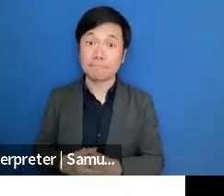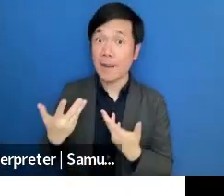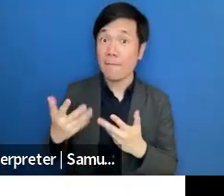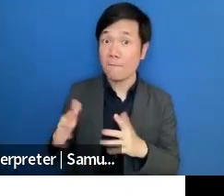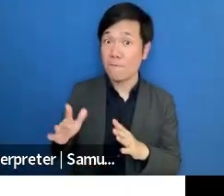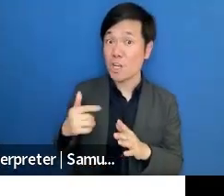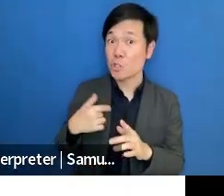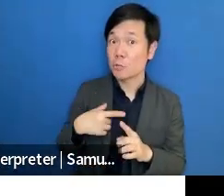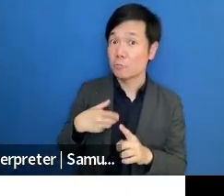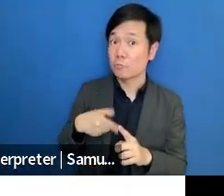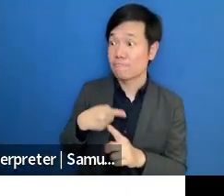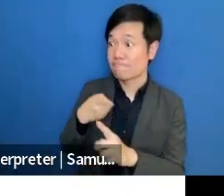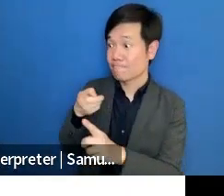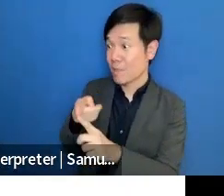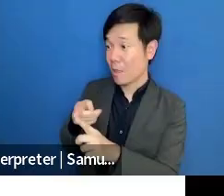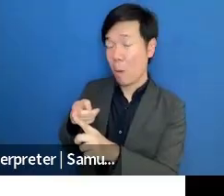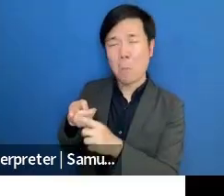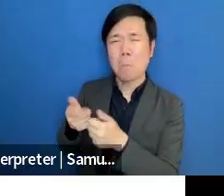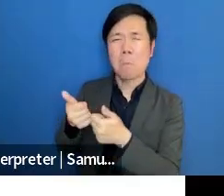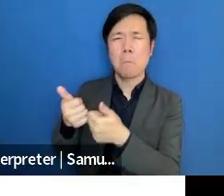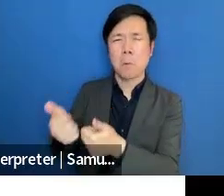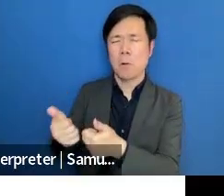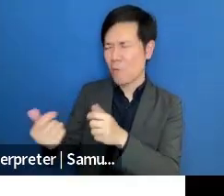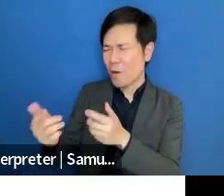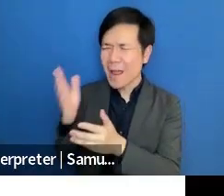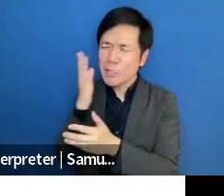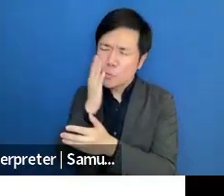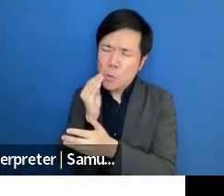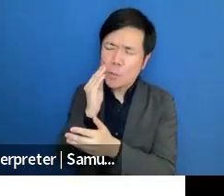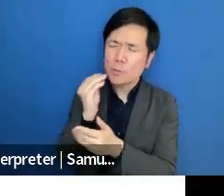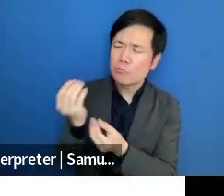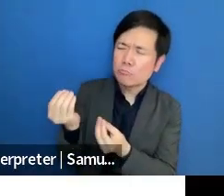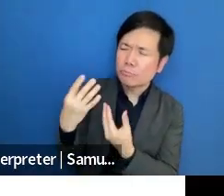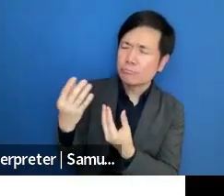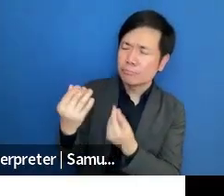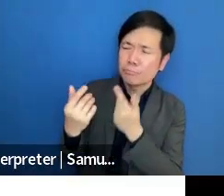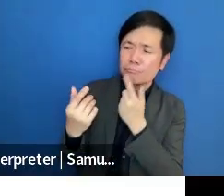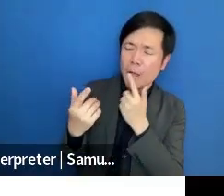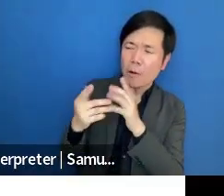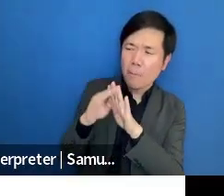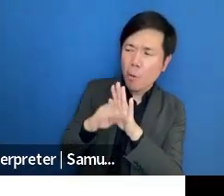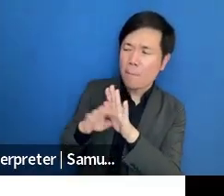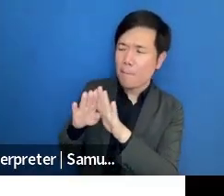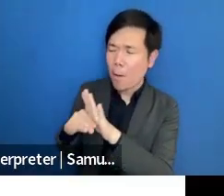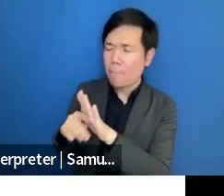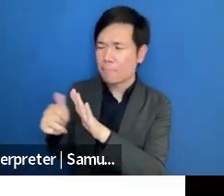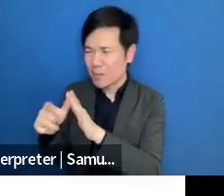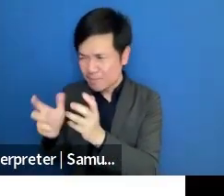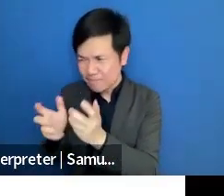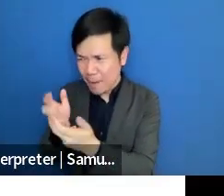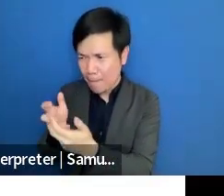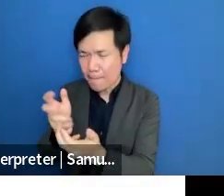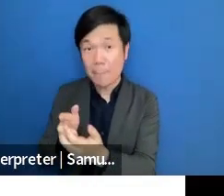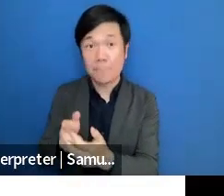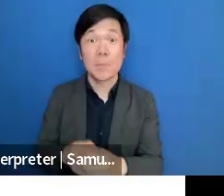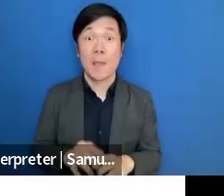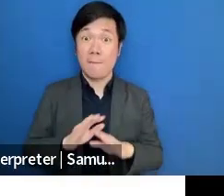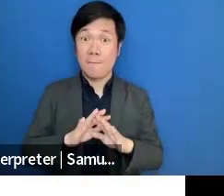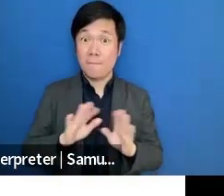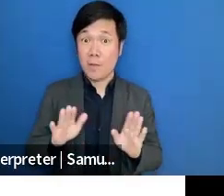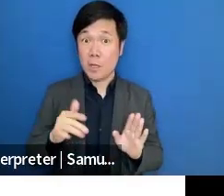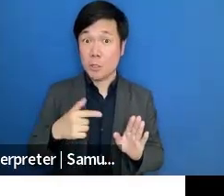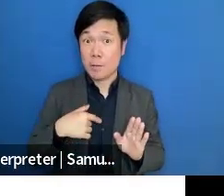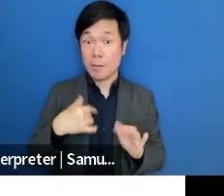to get from their experiences to inform programming. Right now, we have just concluded